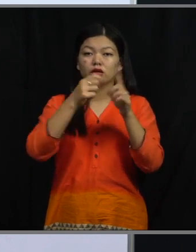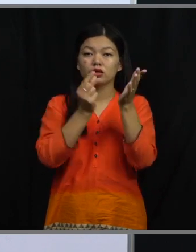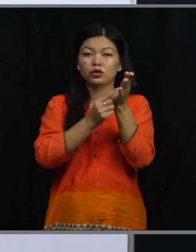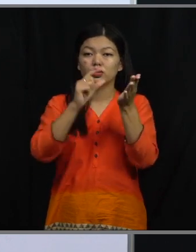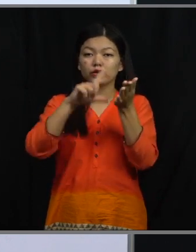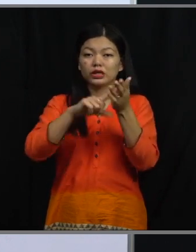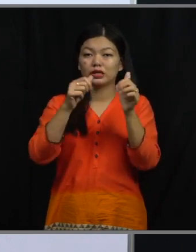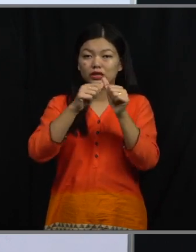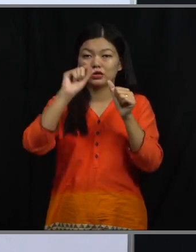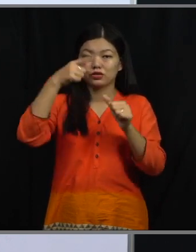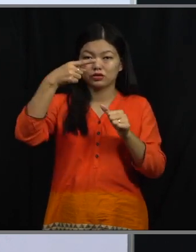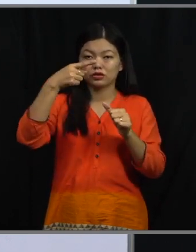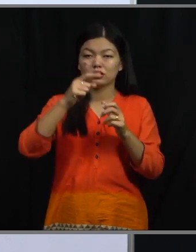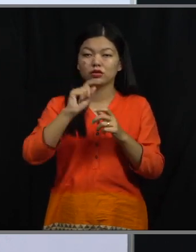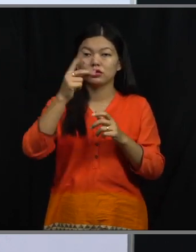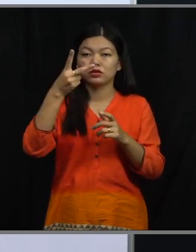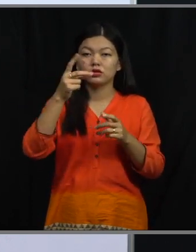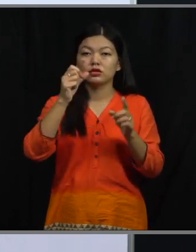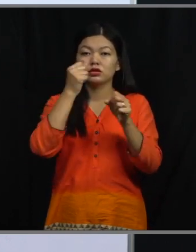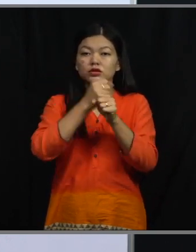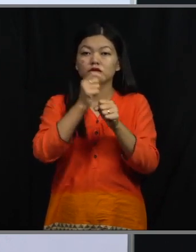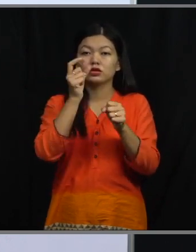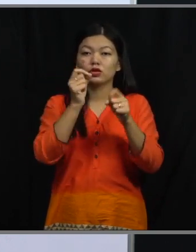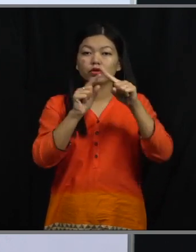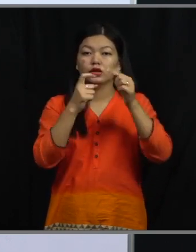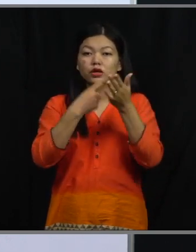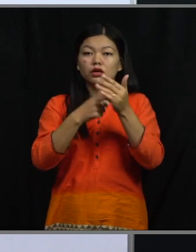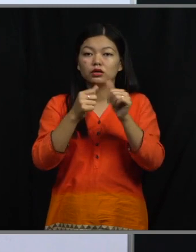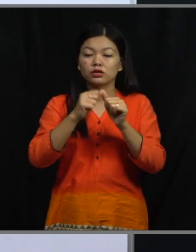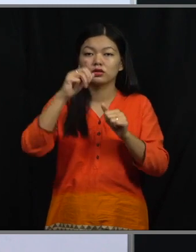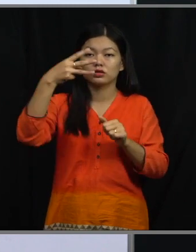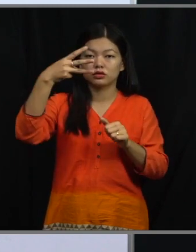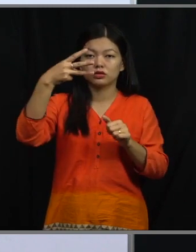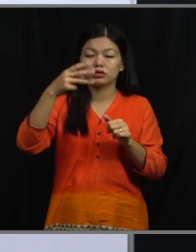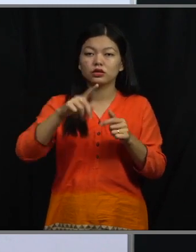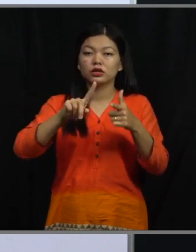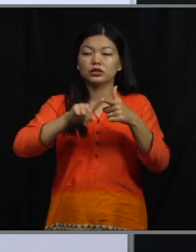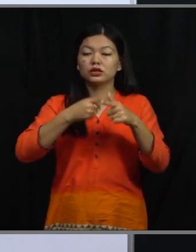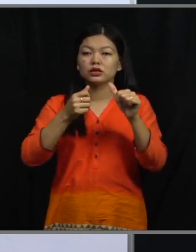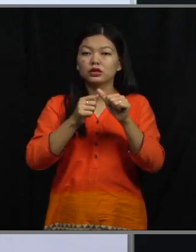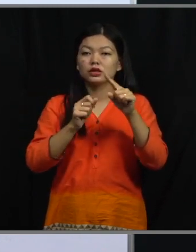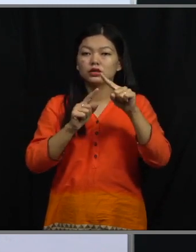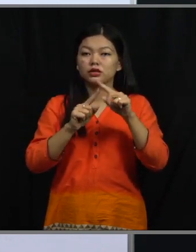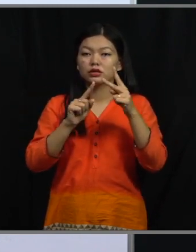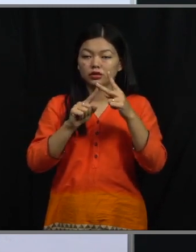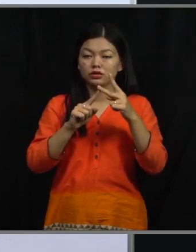K-U-L-A, Kulla, okay, Kotra, G-O-T-R-A, Kotra, and Jati, okay,